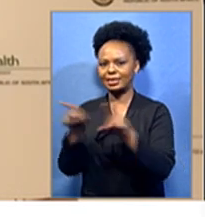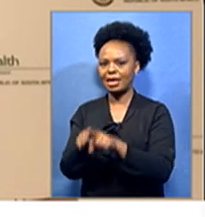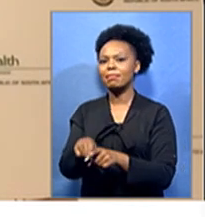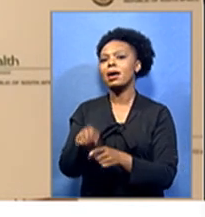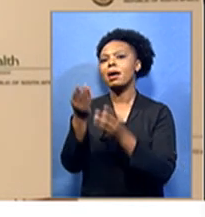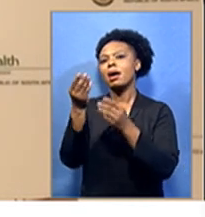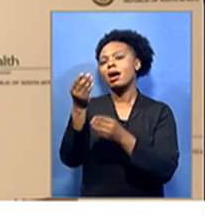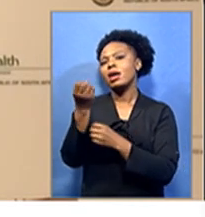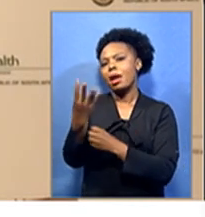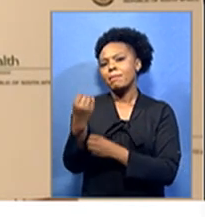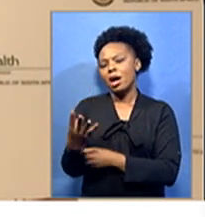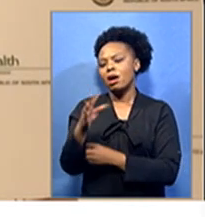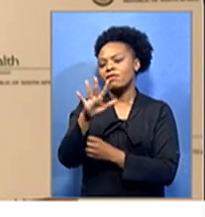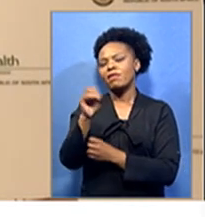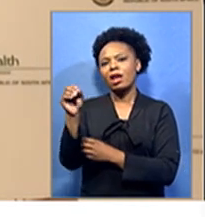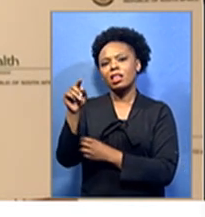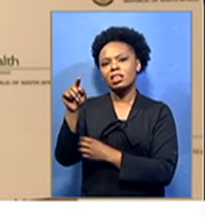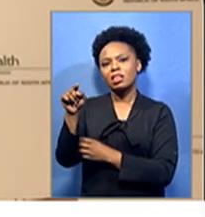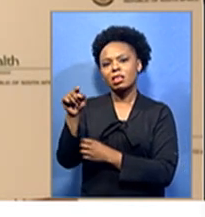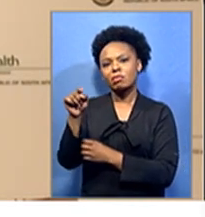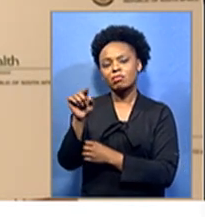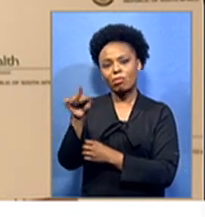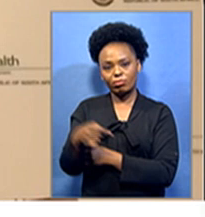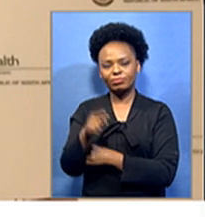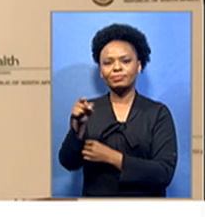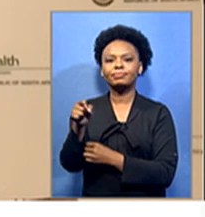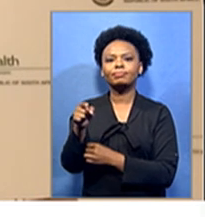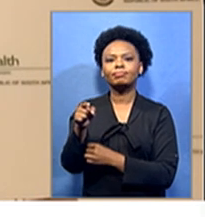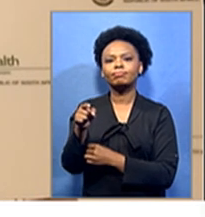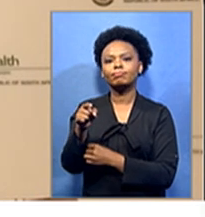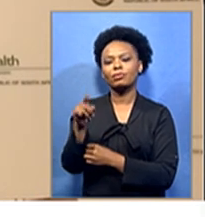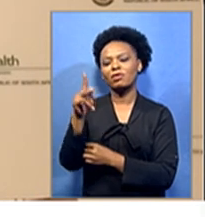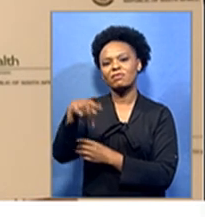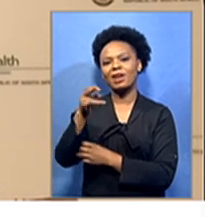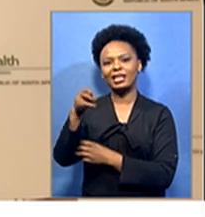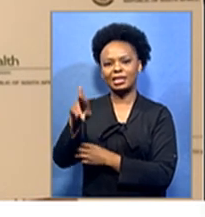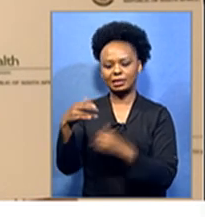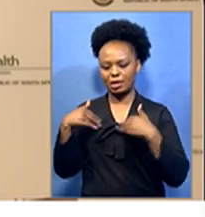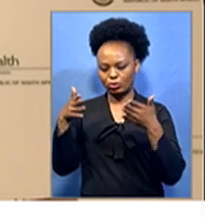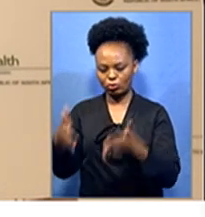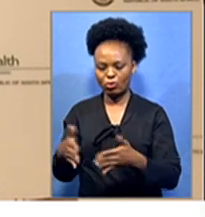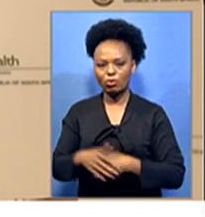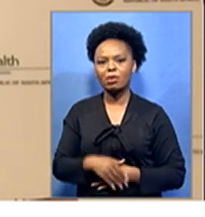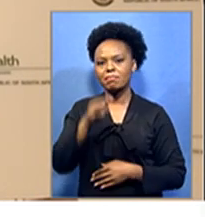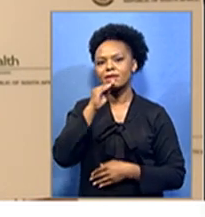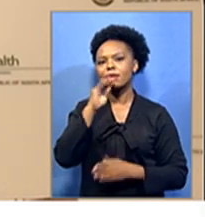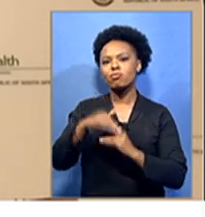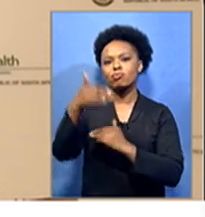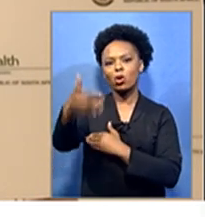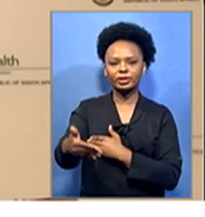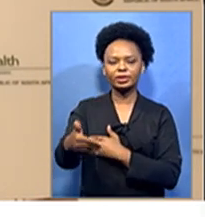discussing that issue. In this case, it's also called, they call it a post-market surveillance, which means you